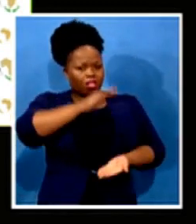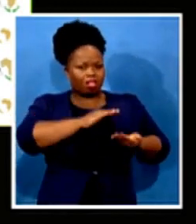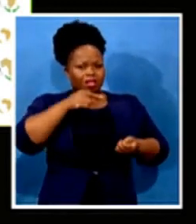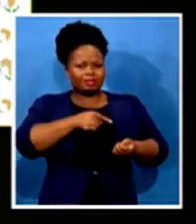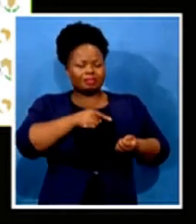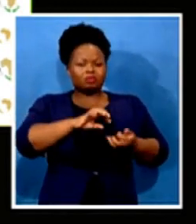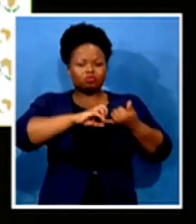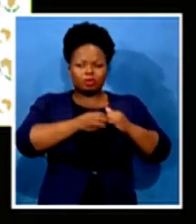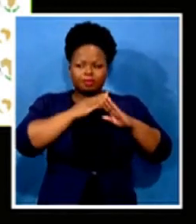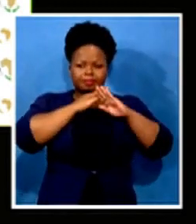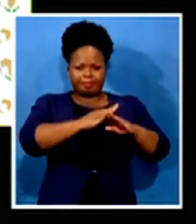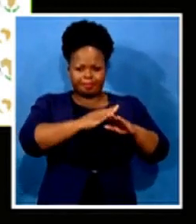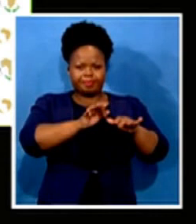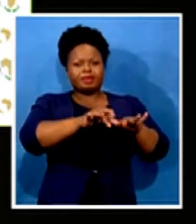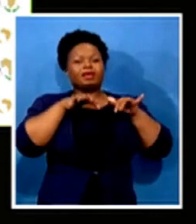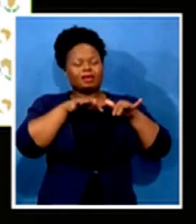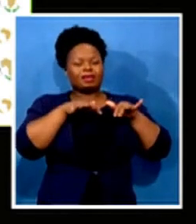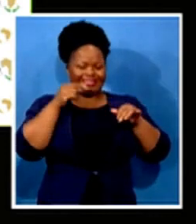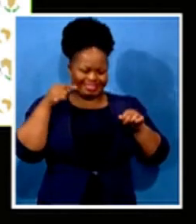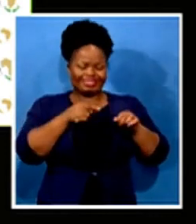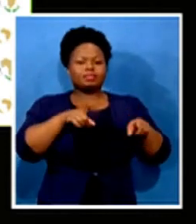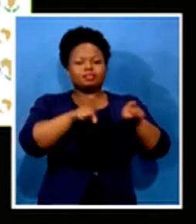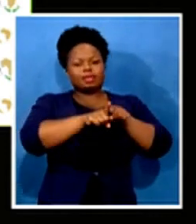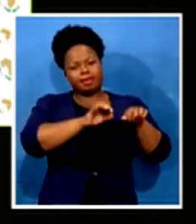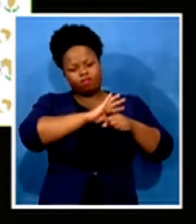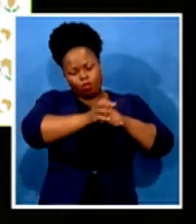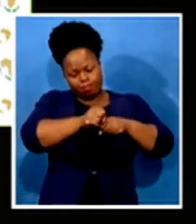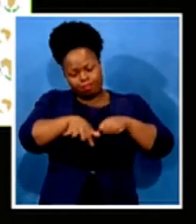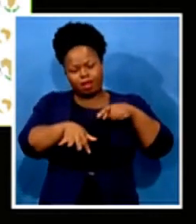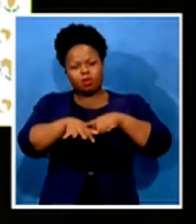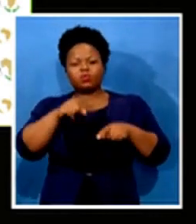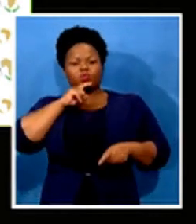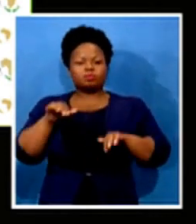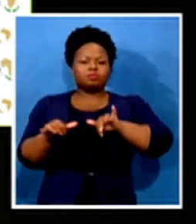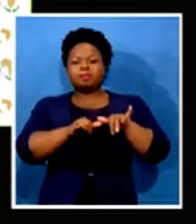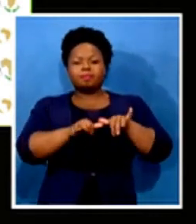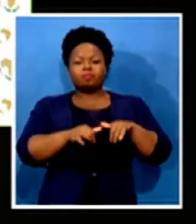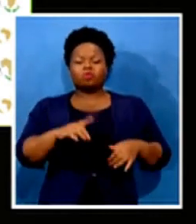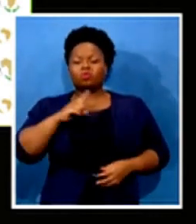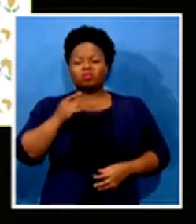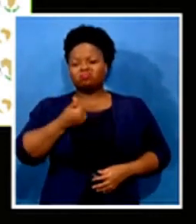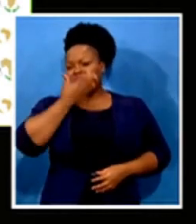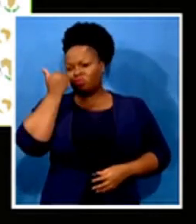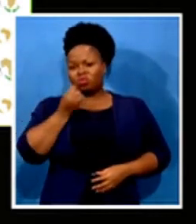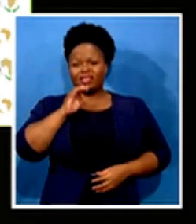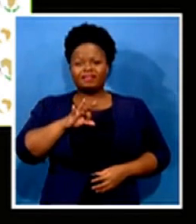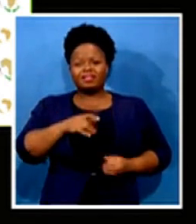transmission are valid. So in other words, we don't know that any of these variants is more transmissible even when people